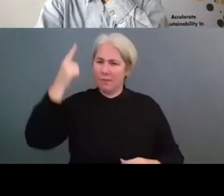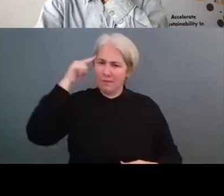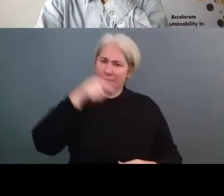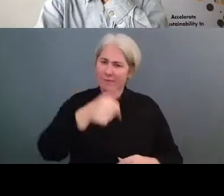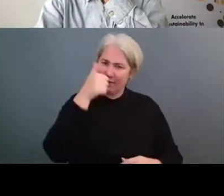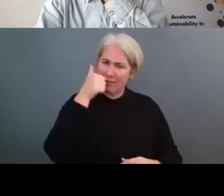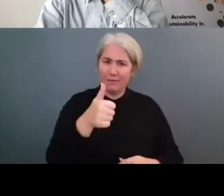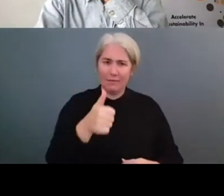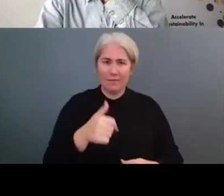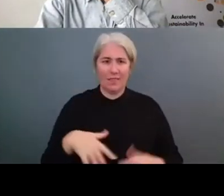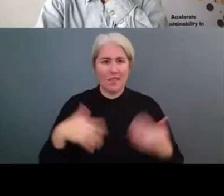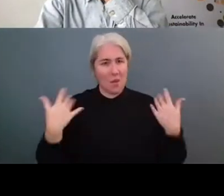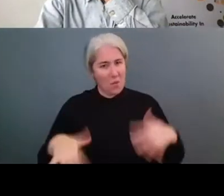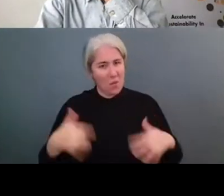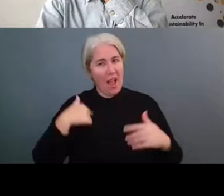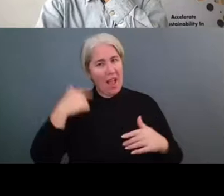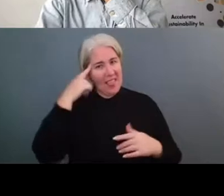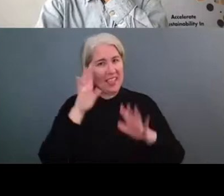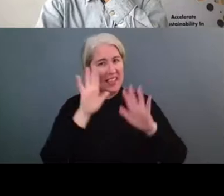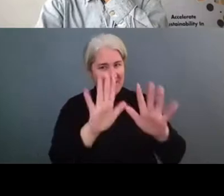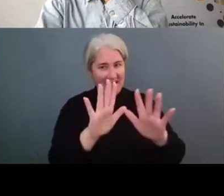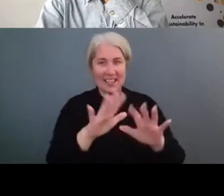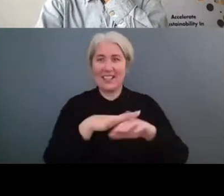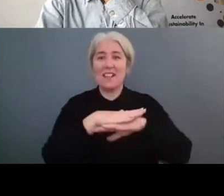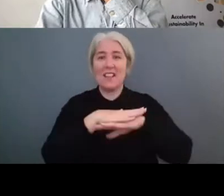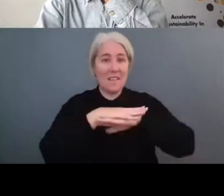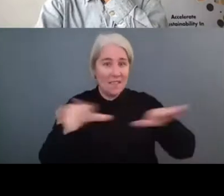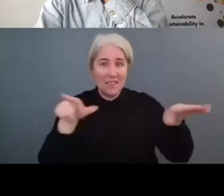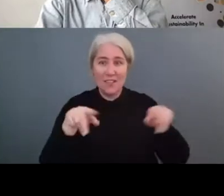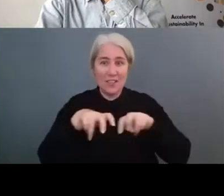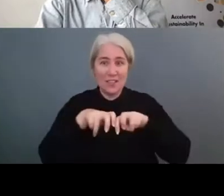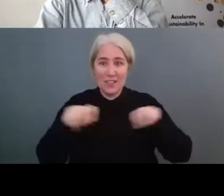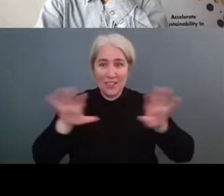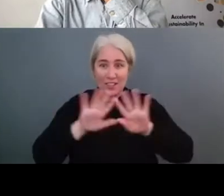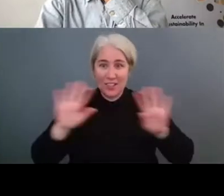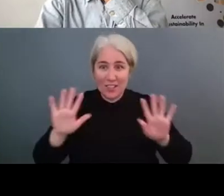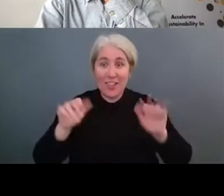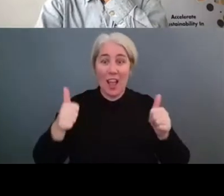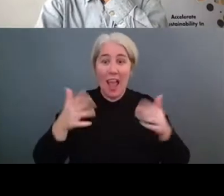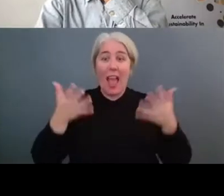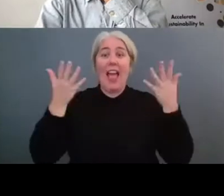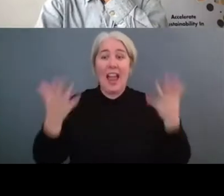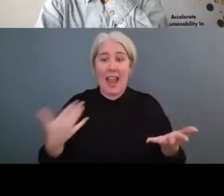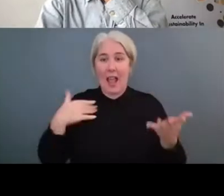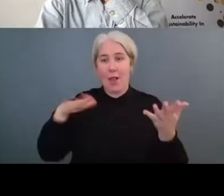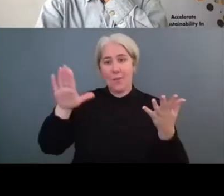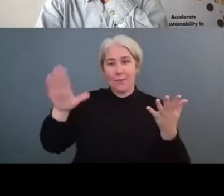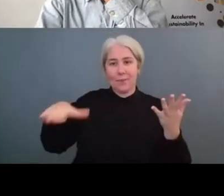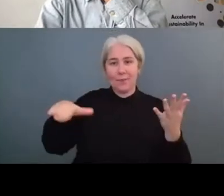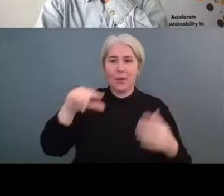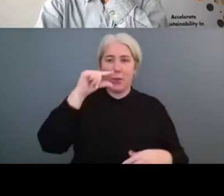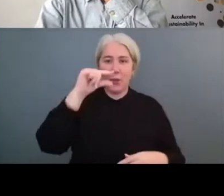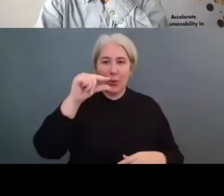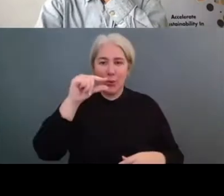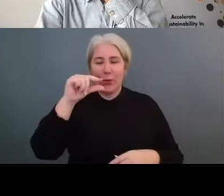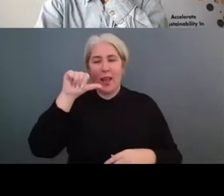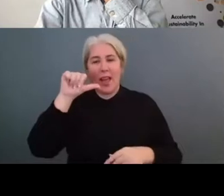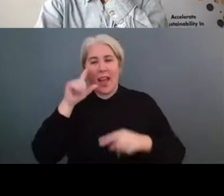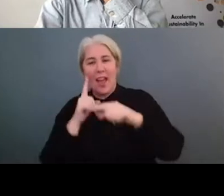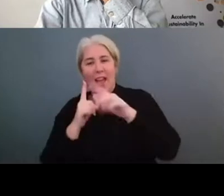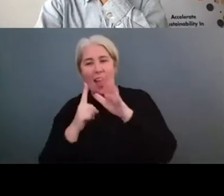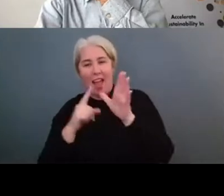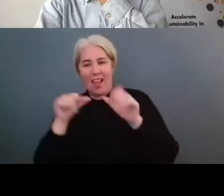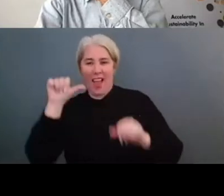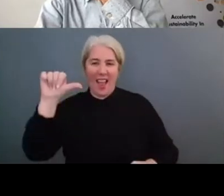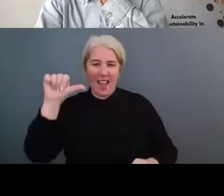this very personal comment, we will move to the Q&A session. Jan, questions from the public. Yes, questions from the